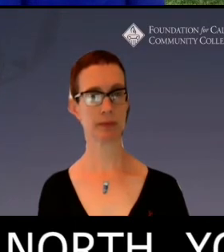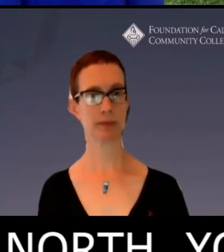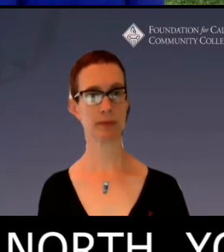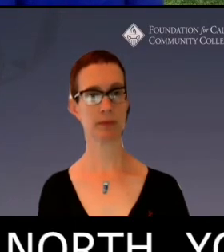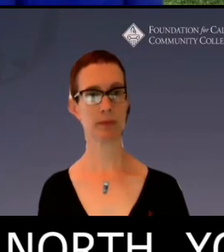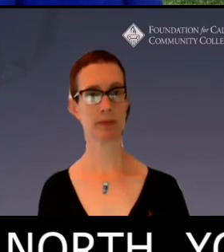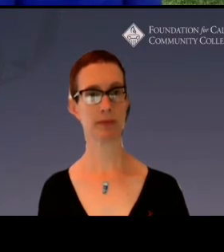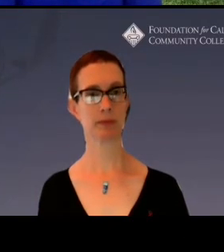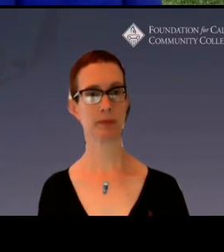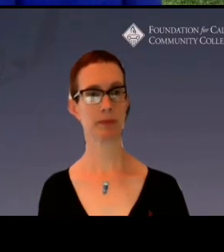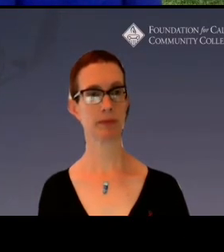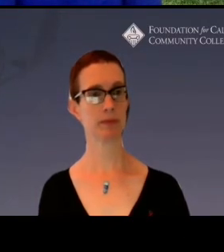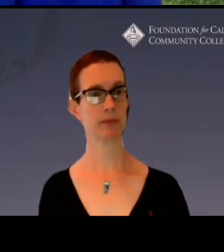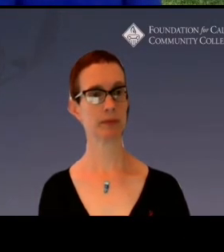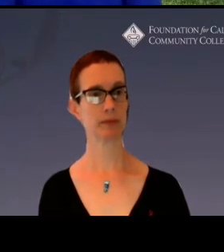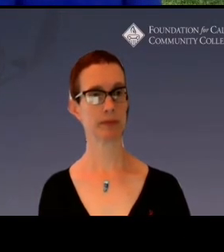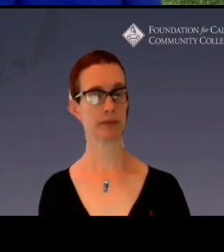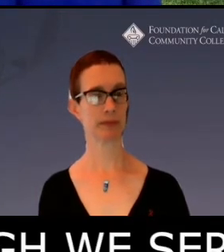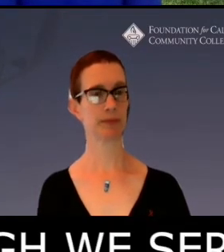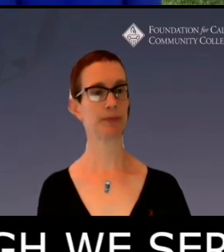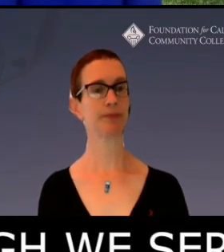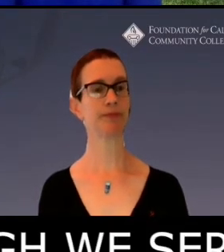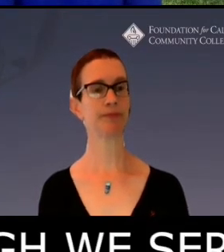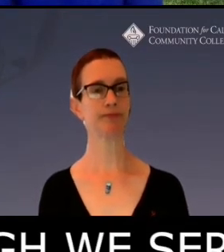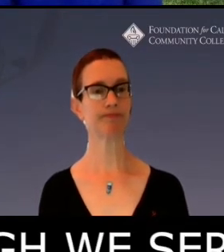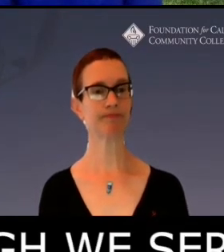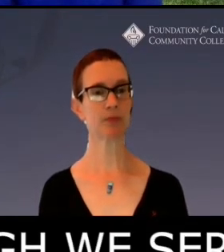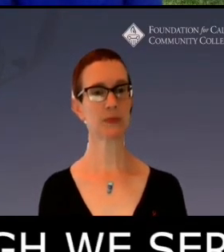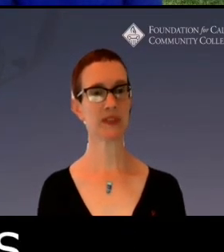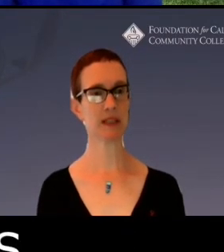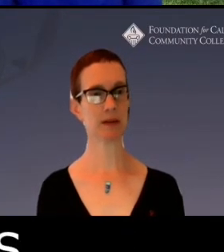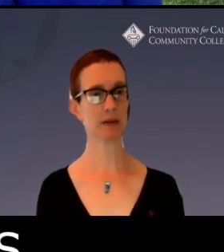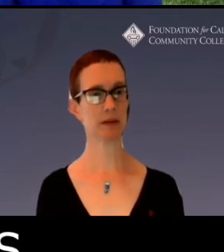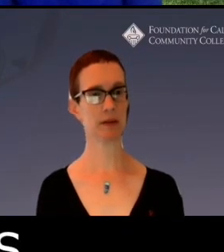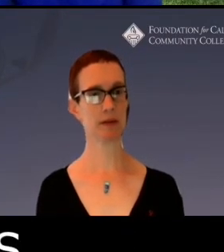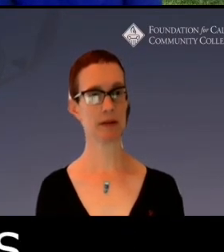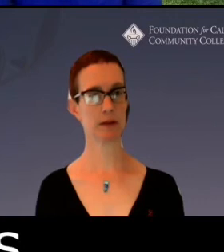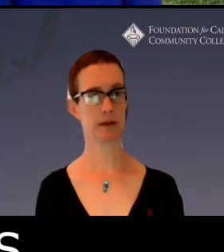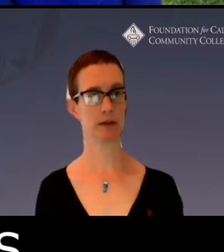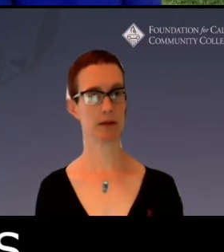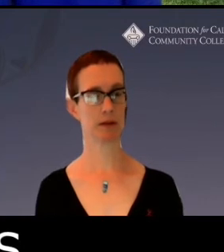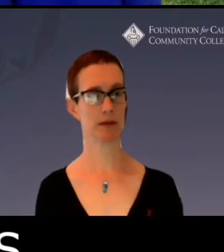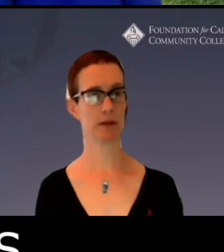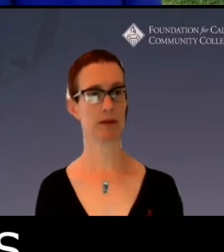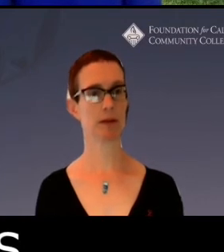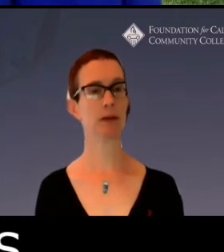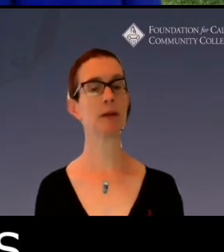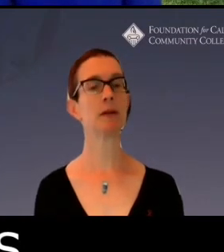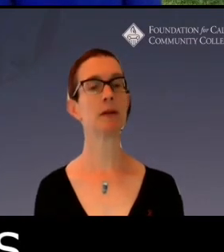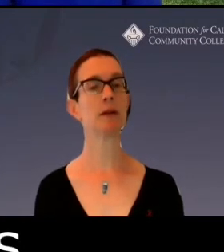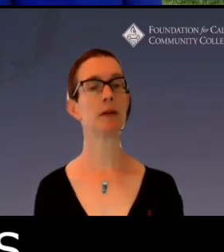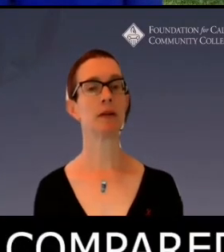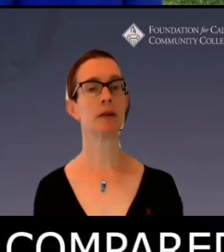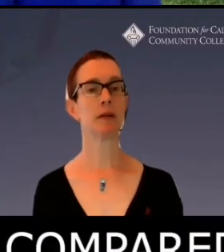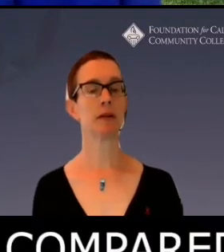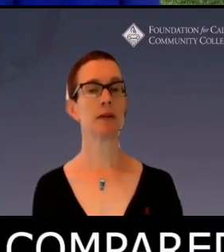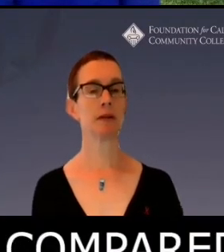though we serve a fewer number of students. Geographically, it is vast compared to the other